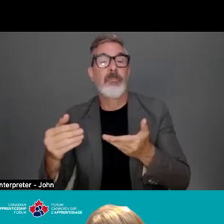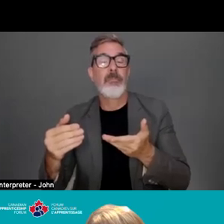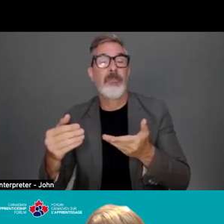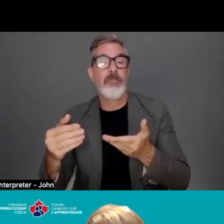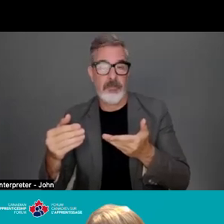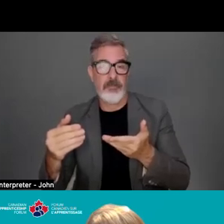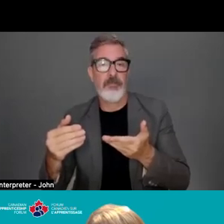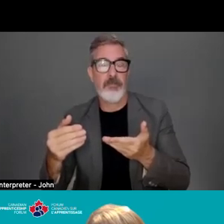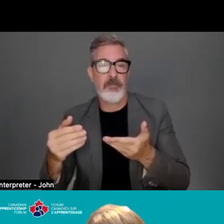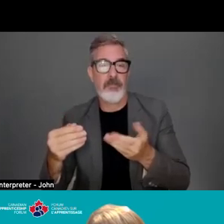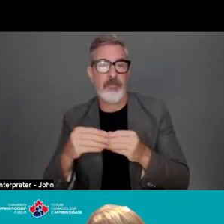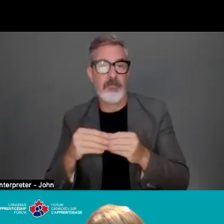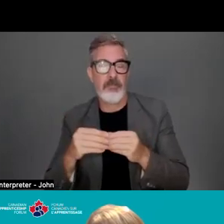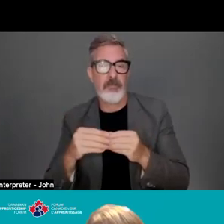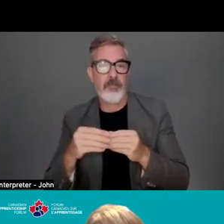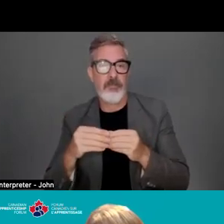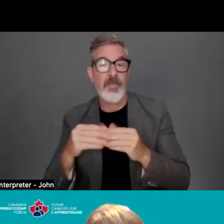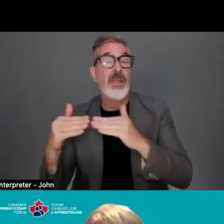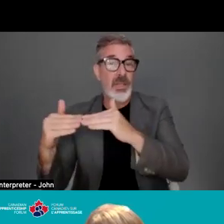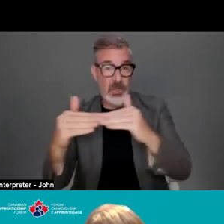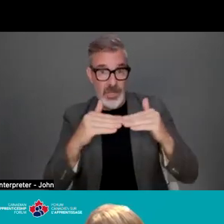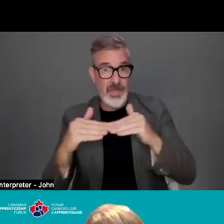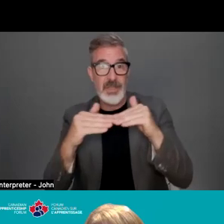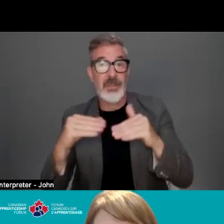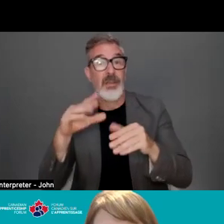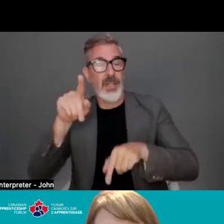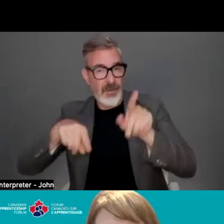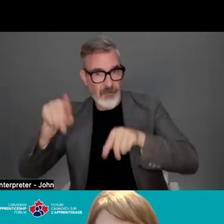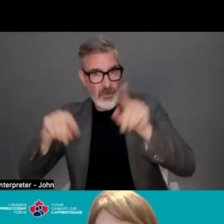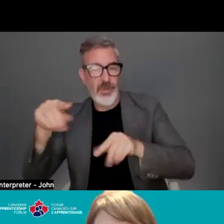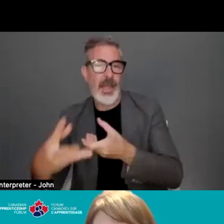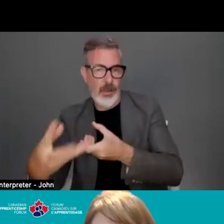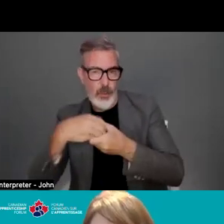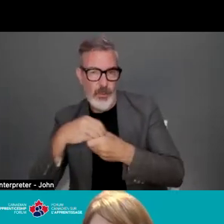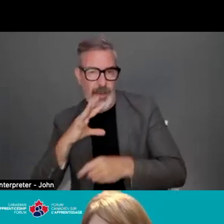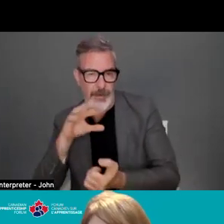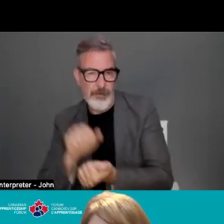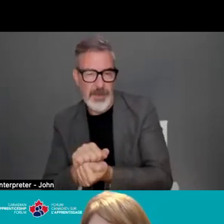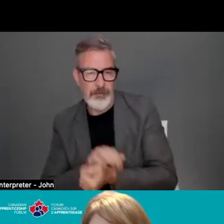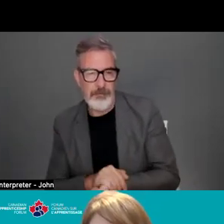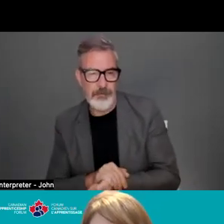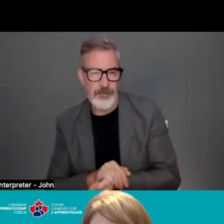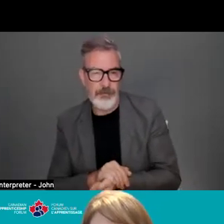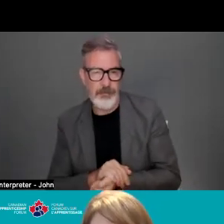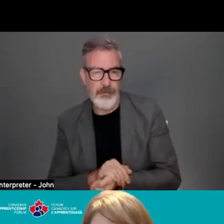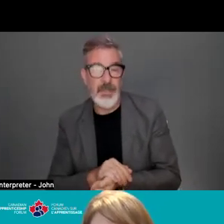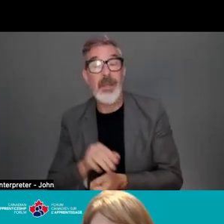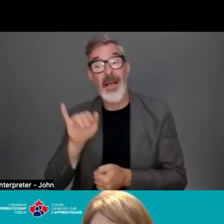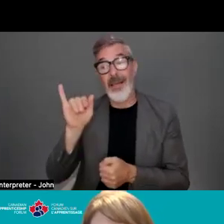Each of those 3 committees has committed to doing work to try to make CAF